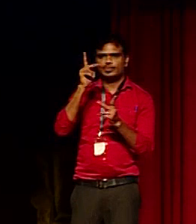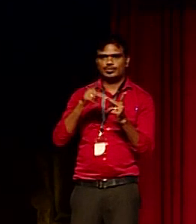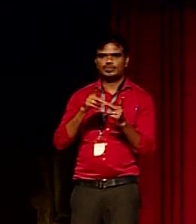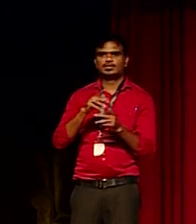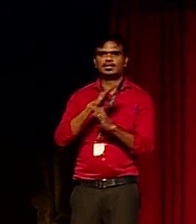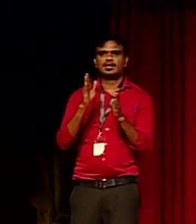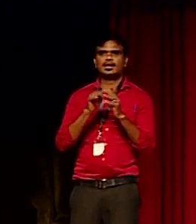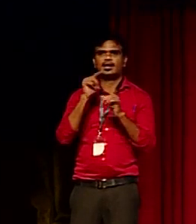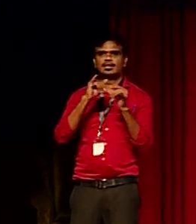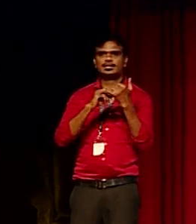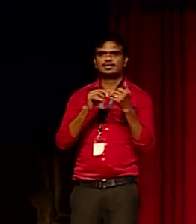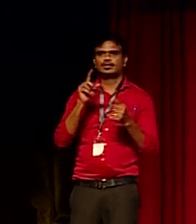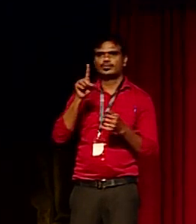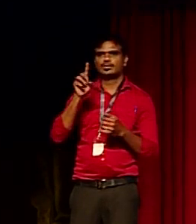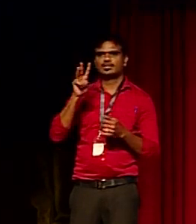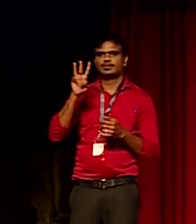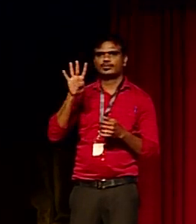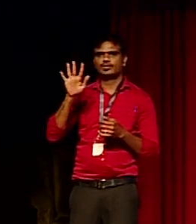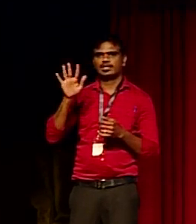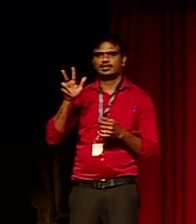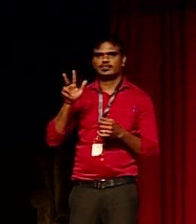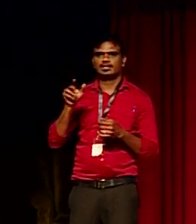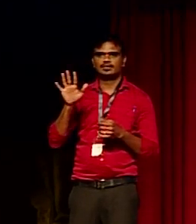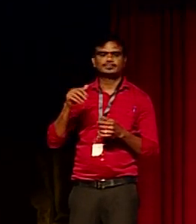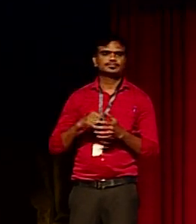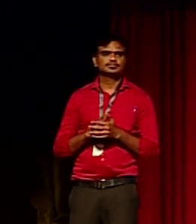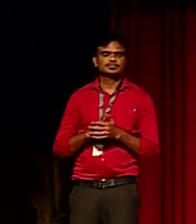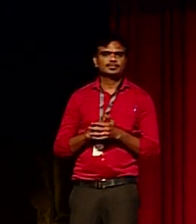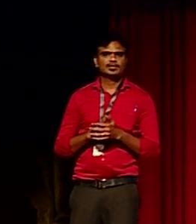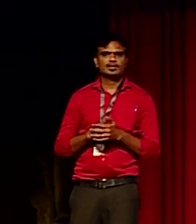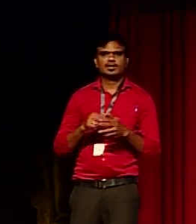in an ISO 13485 facility.